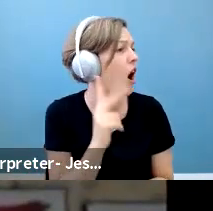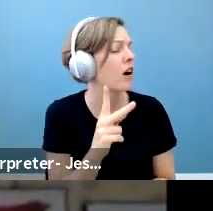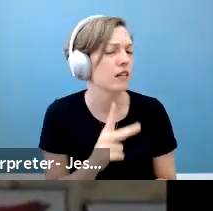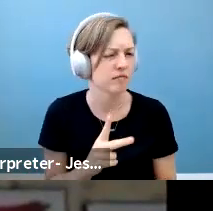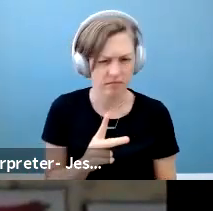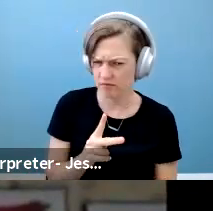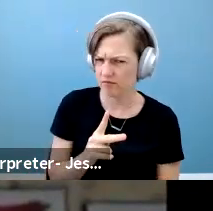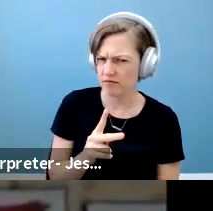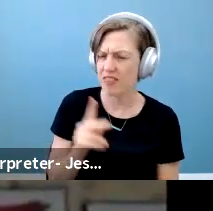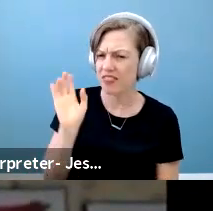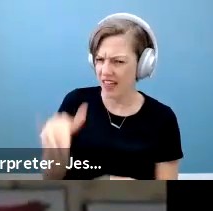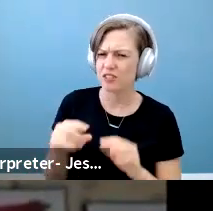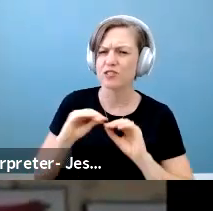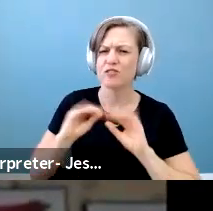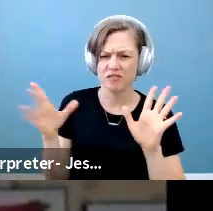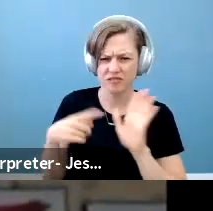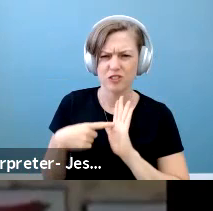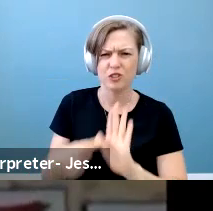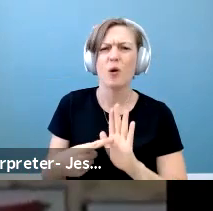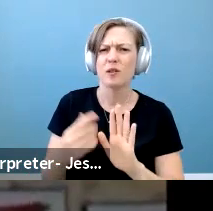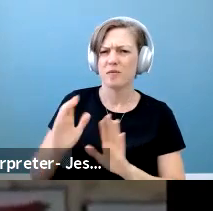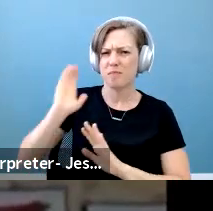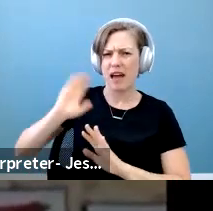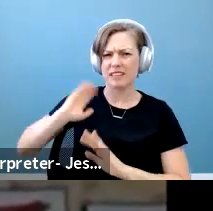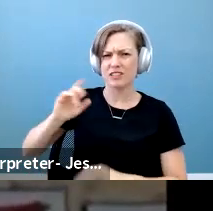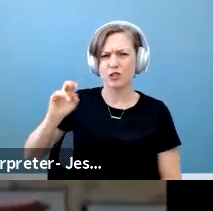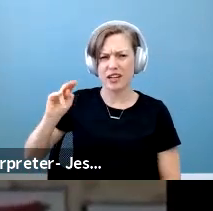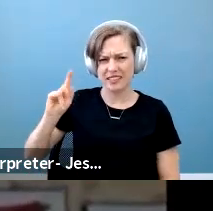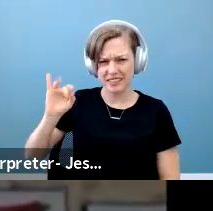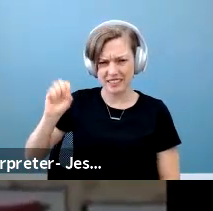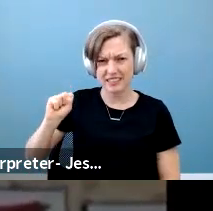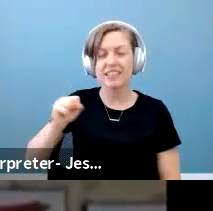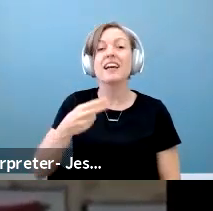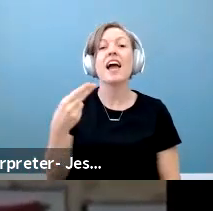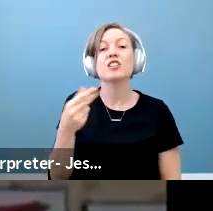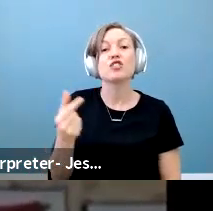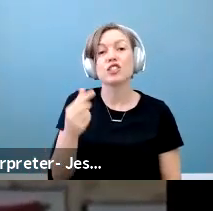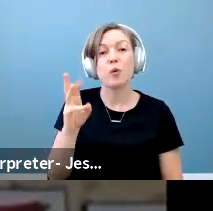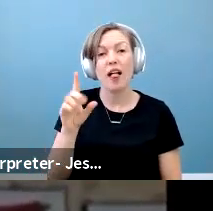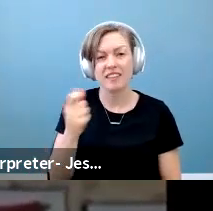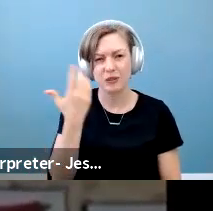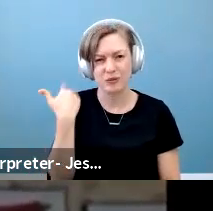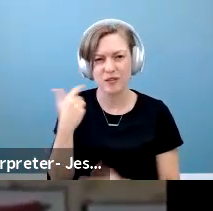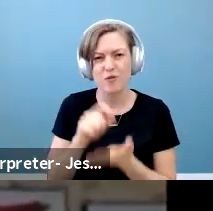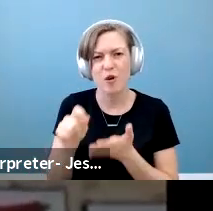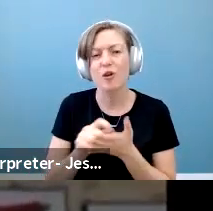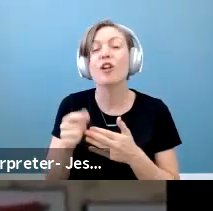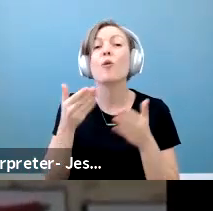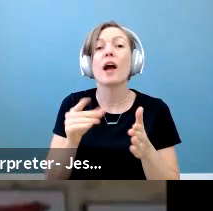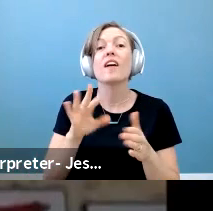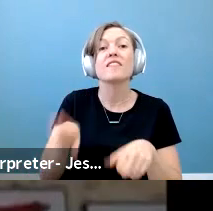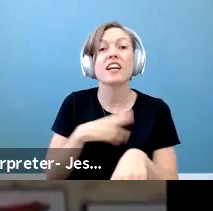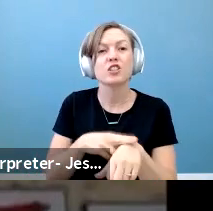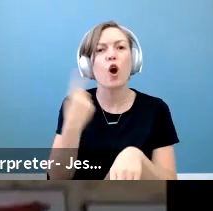are direct echoes from the past eugenicists. As H.G. Wells once wrote, the way of nature has always been